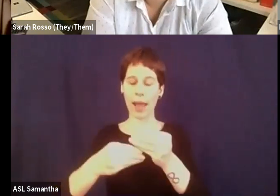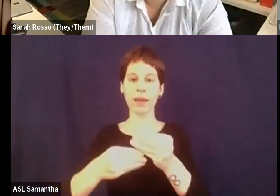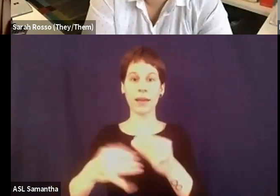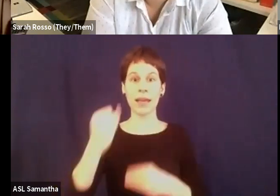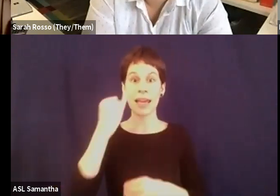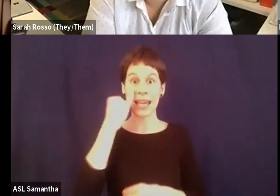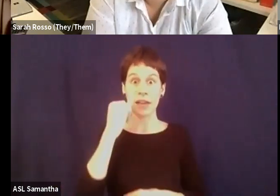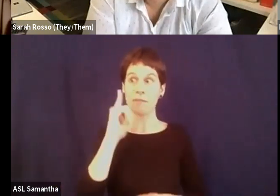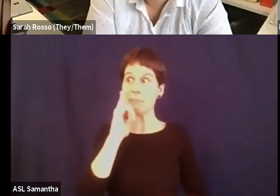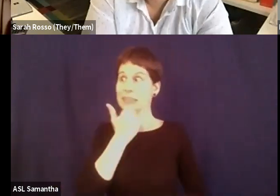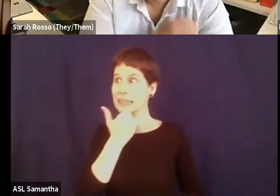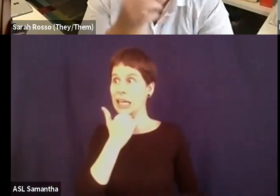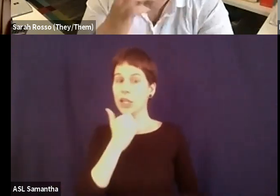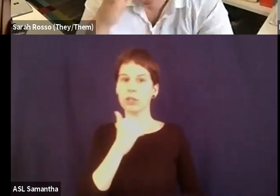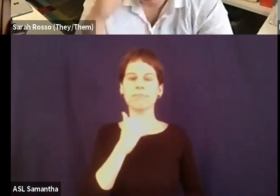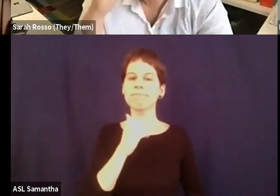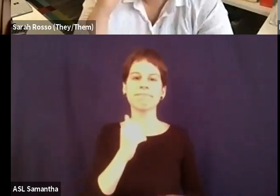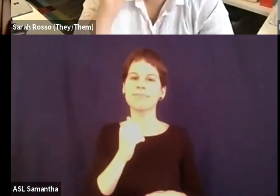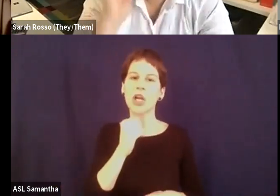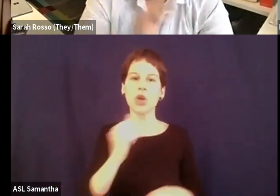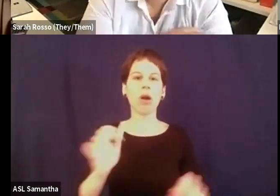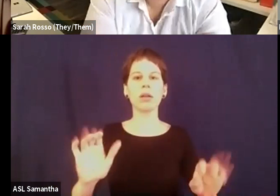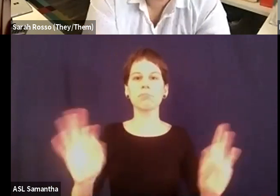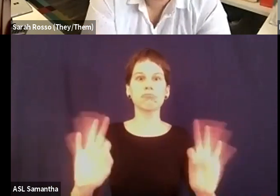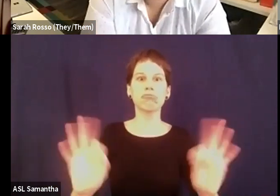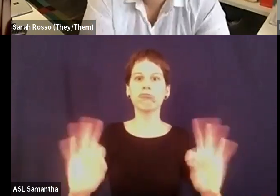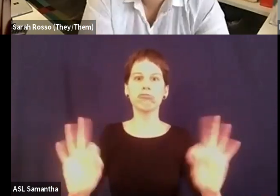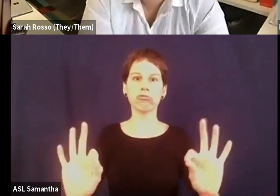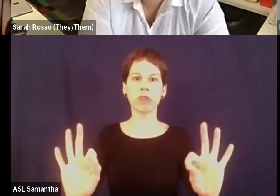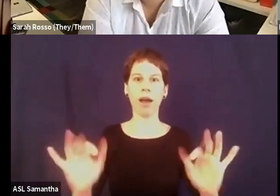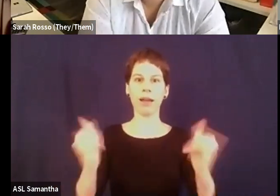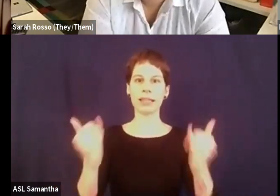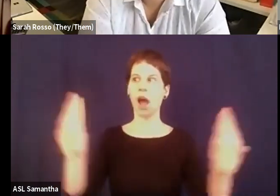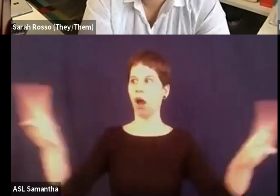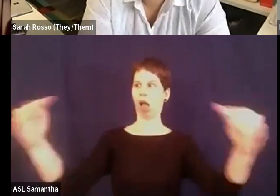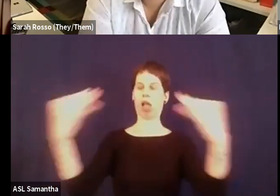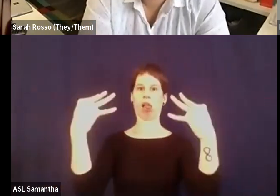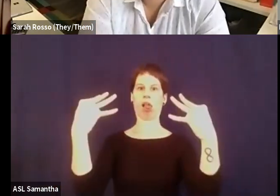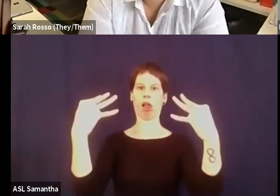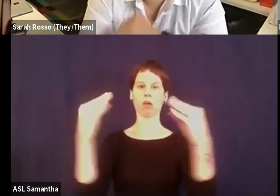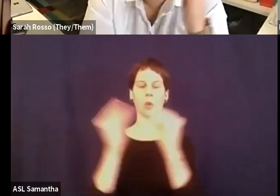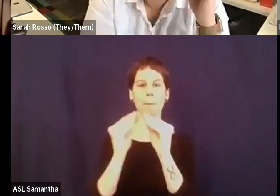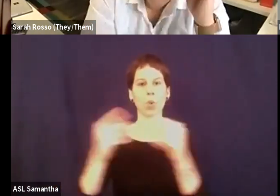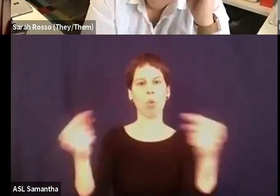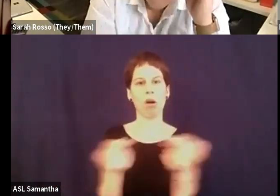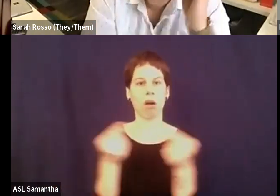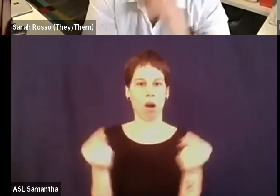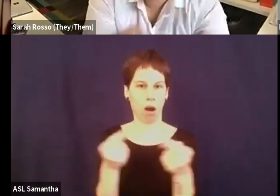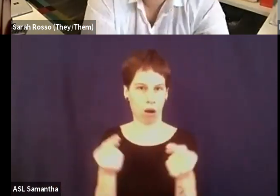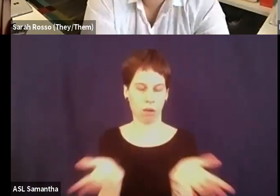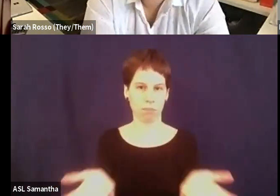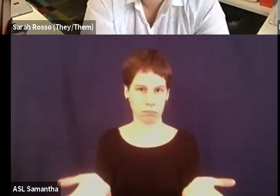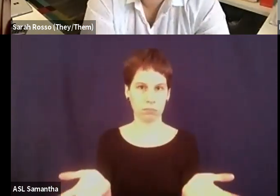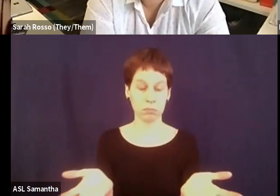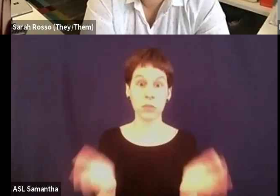holy deal out of it, because then what you're doing is centering yourself and causing more harm. So it's absolutely okay to